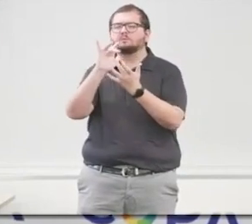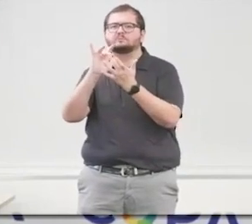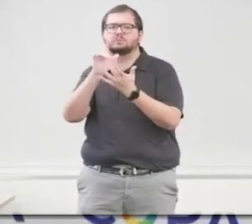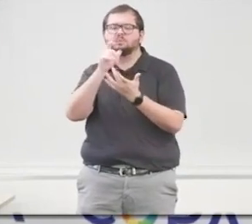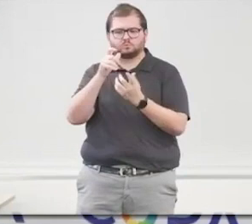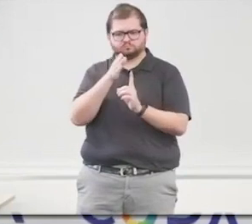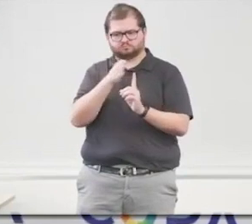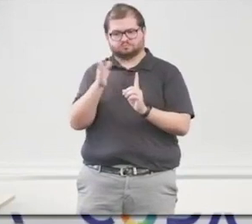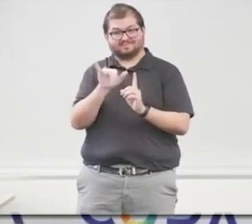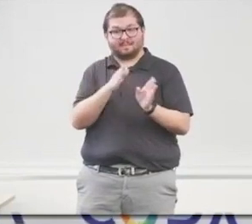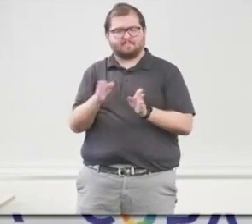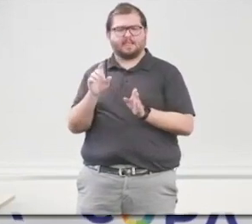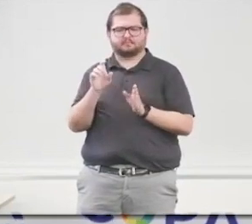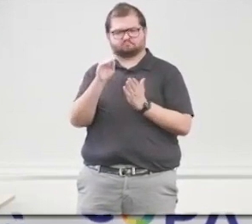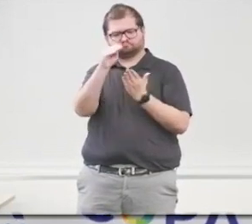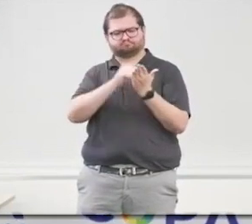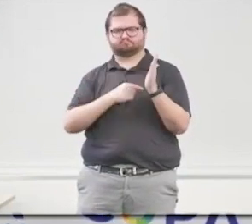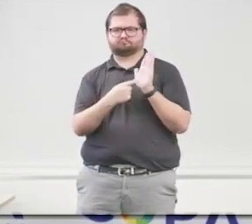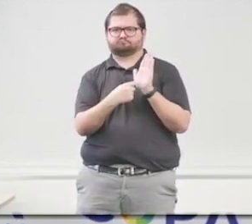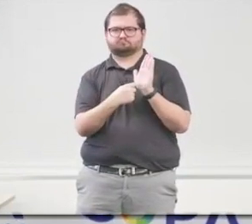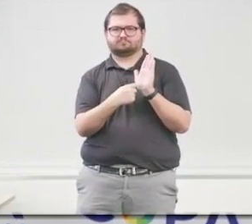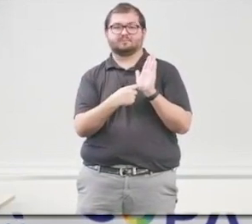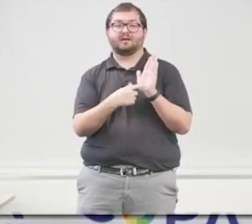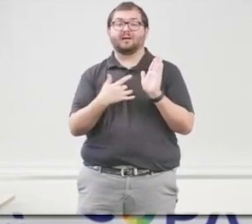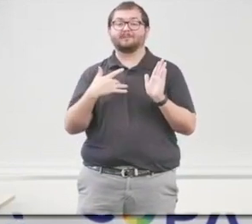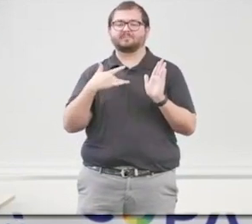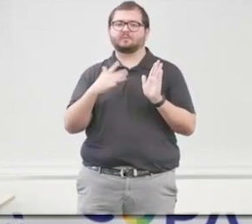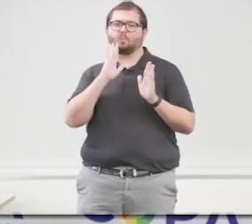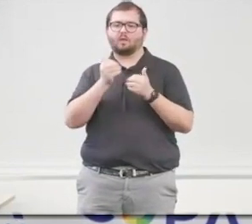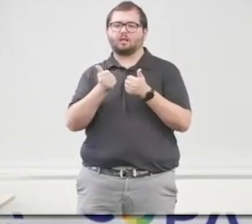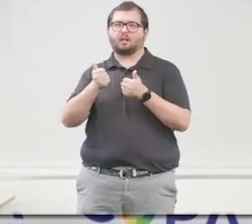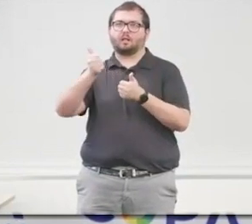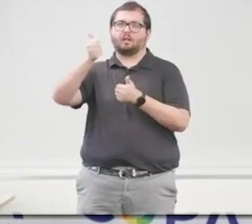know, within the organization, usually that bubbles up to the top.